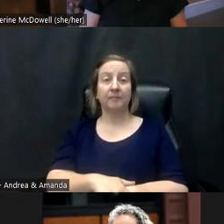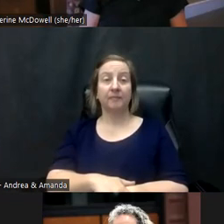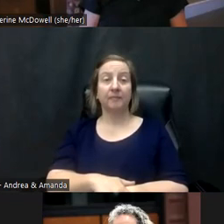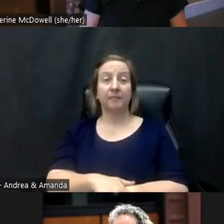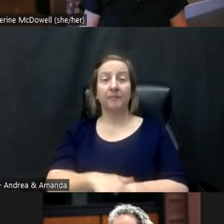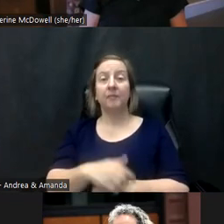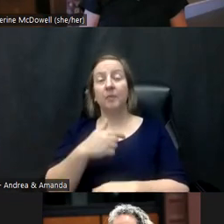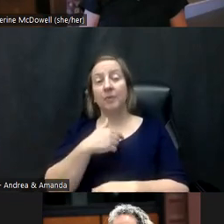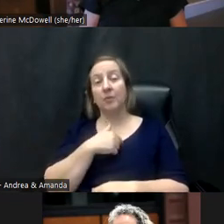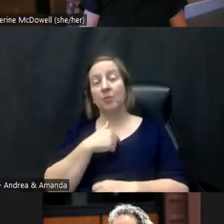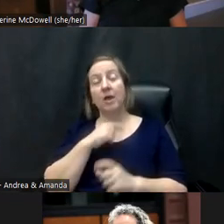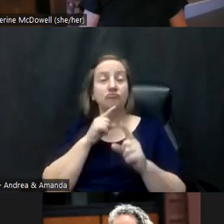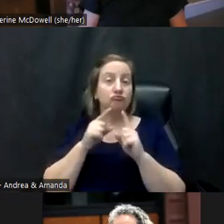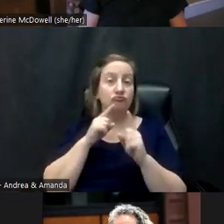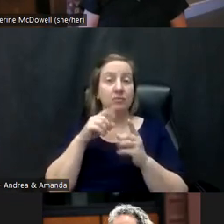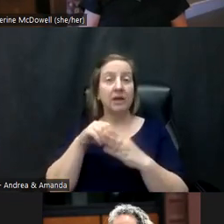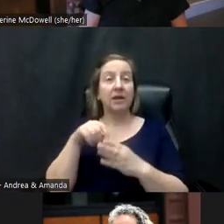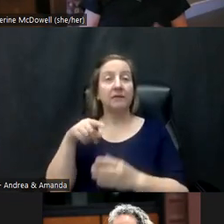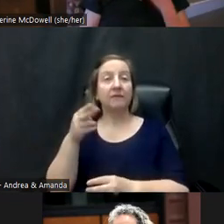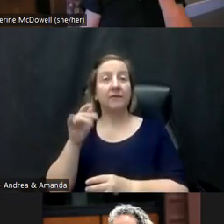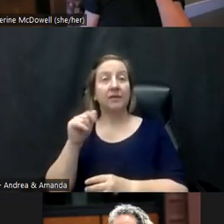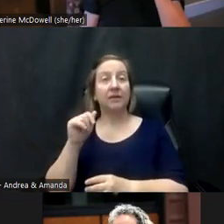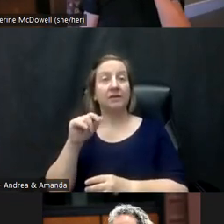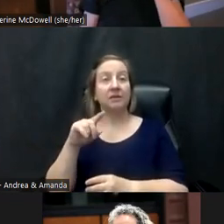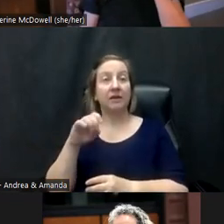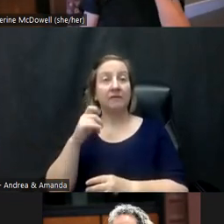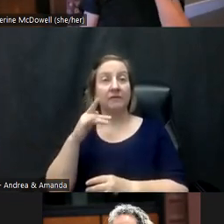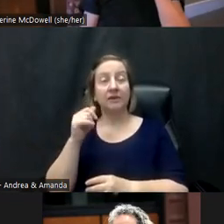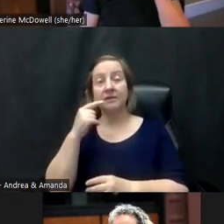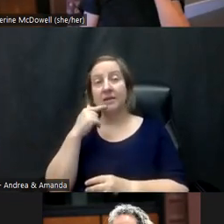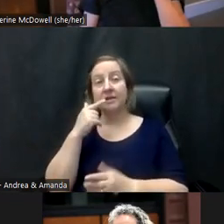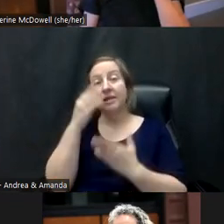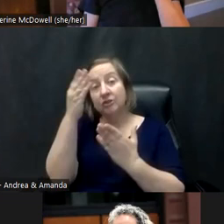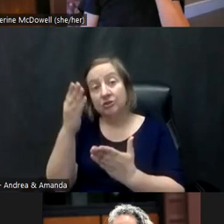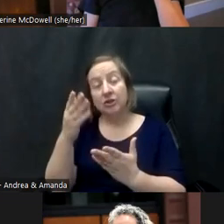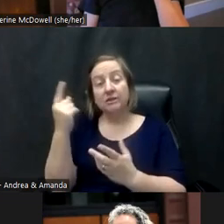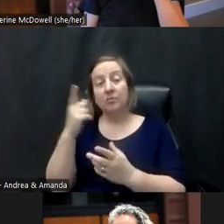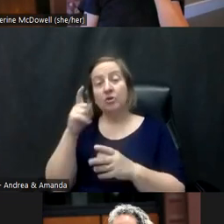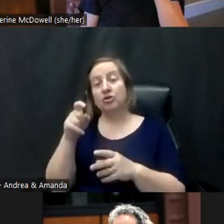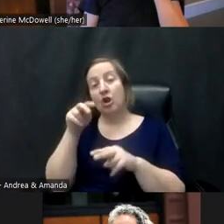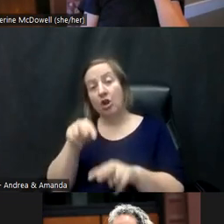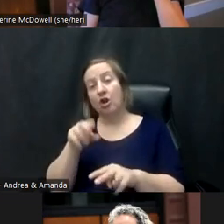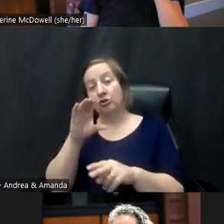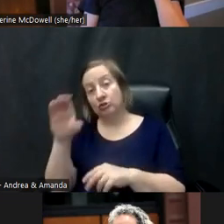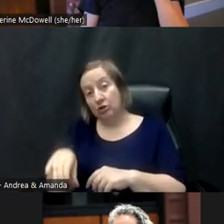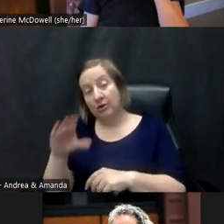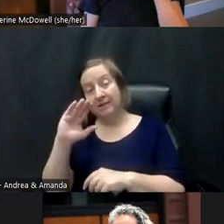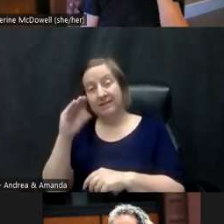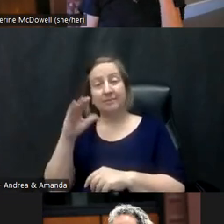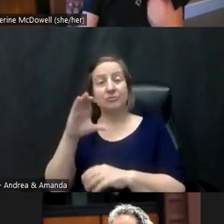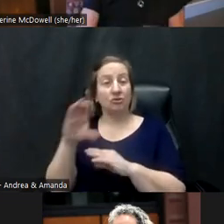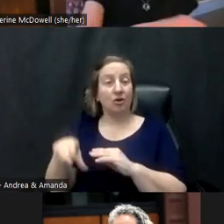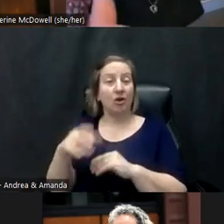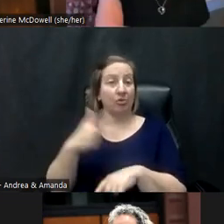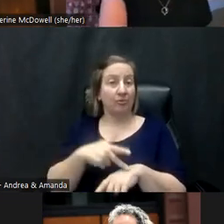When I was having conversations in Philadelphia, they recommended that somebody look into Chicago. Chicago's apparently had three iterations